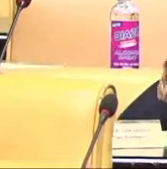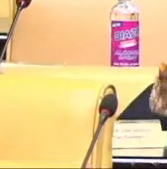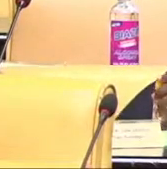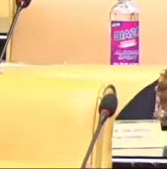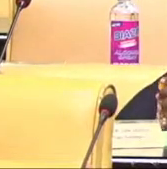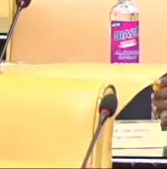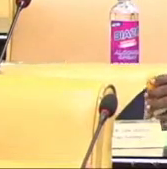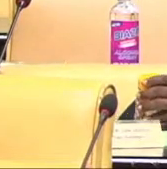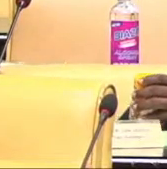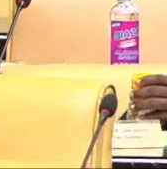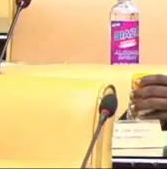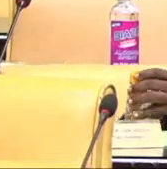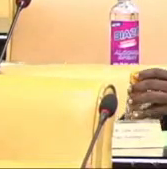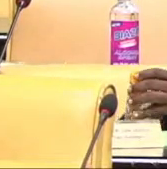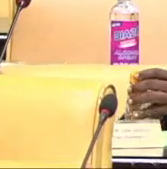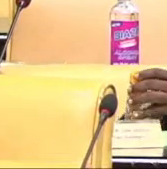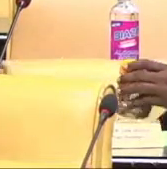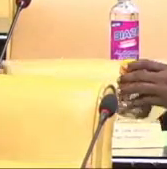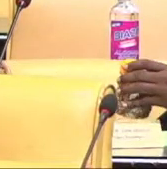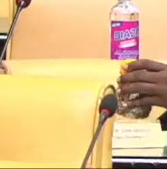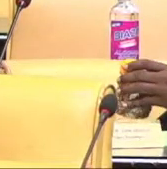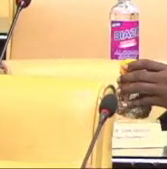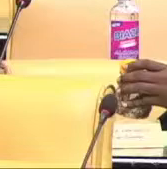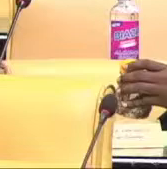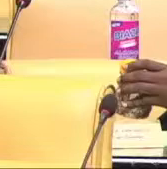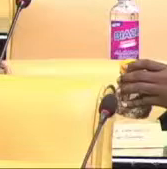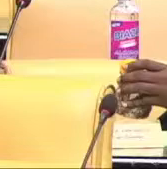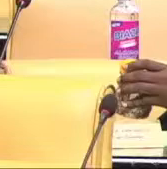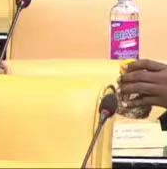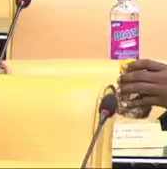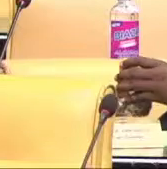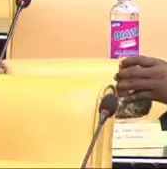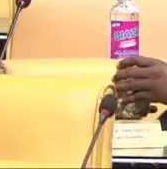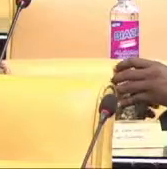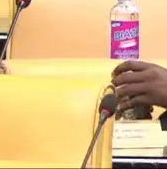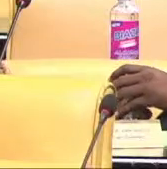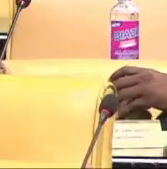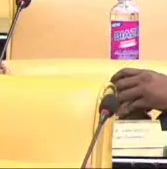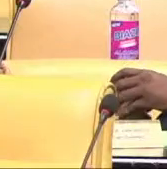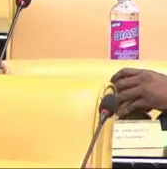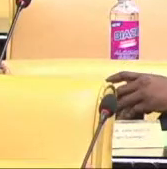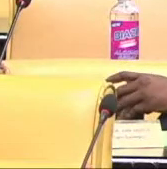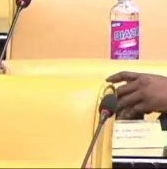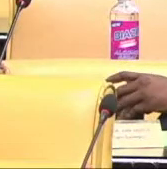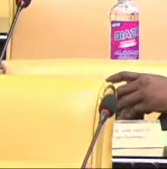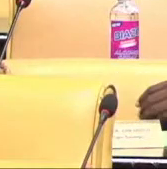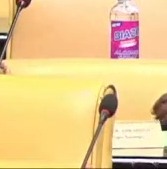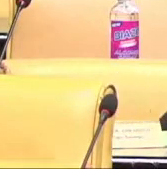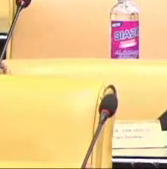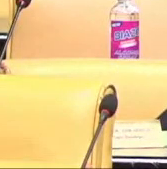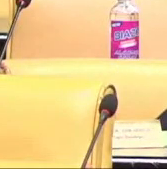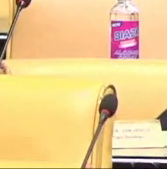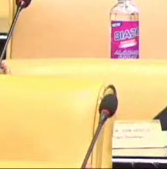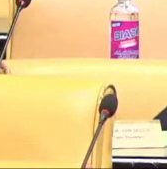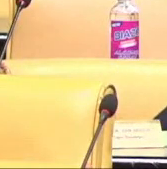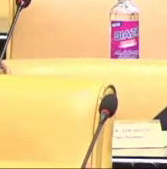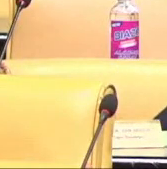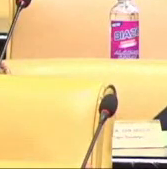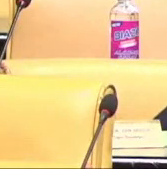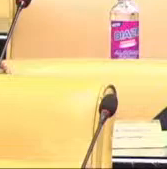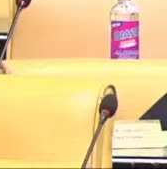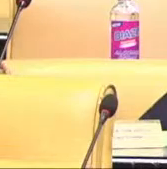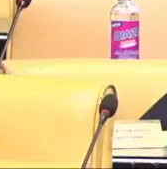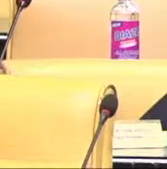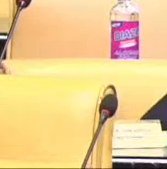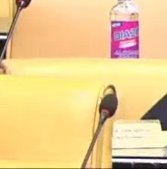even an injunction. So, they will not intervene in the processes of Parliament.